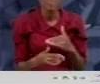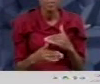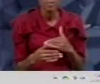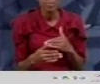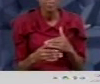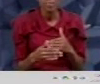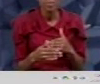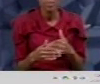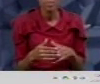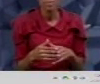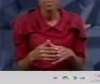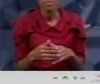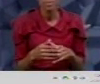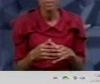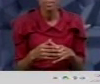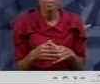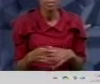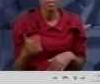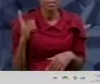We'll now be welcoming